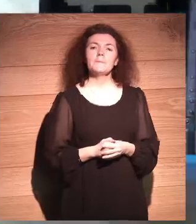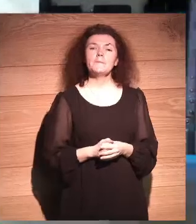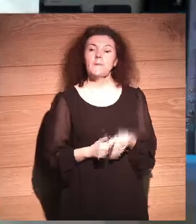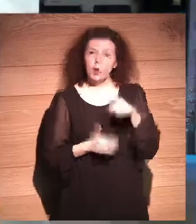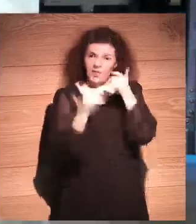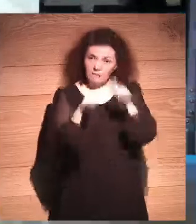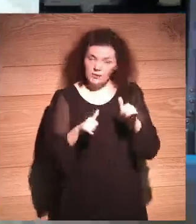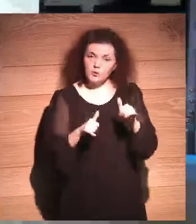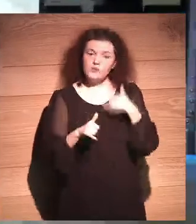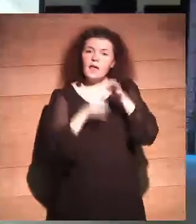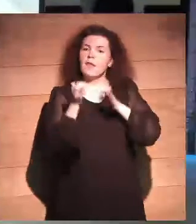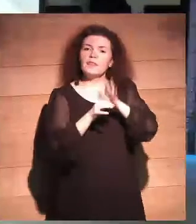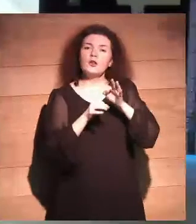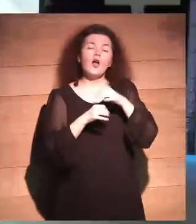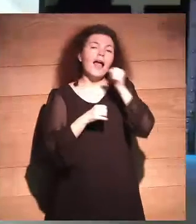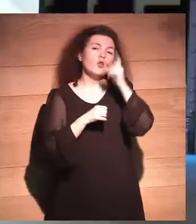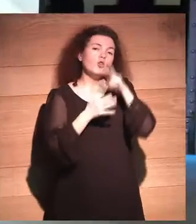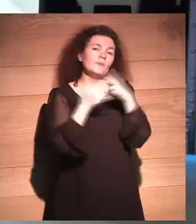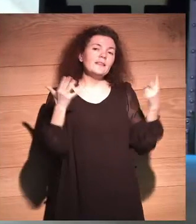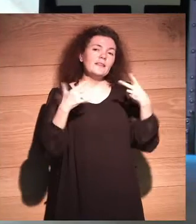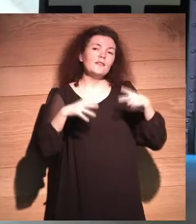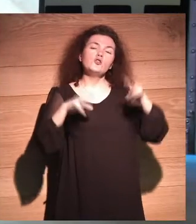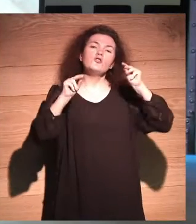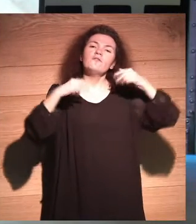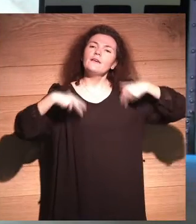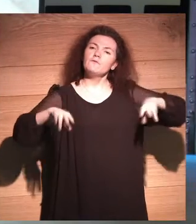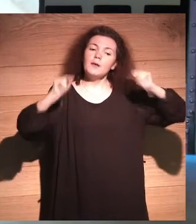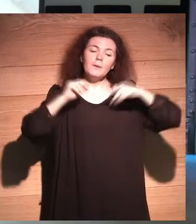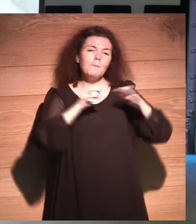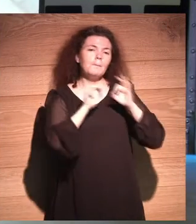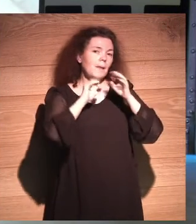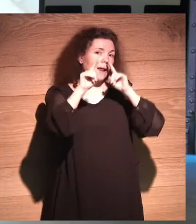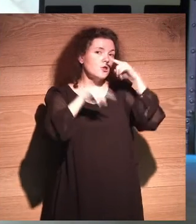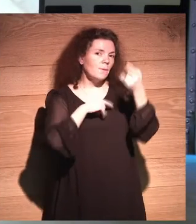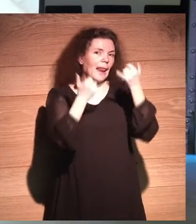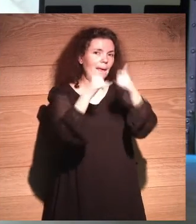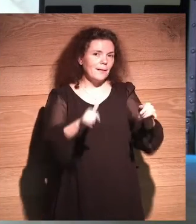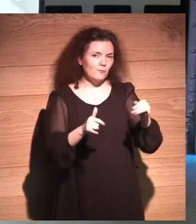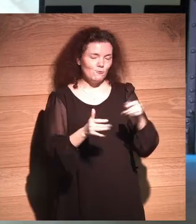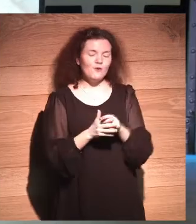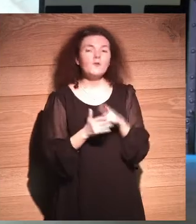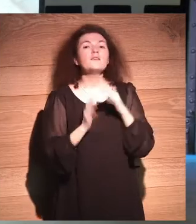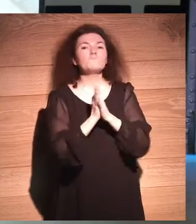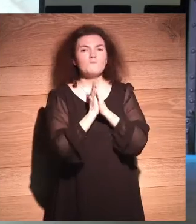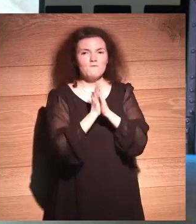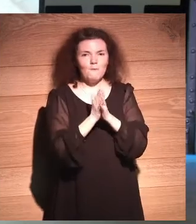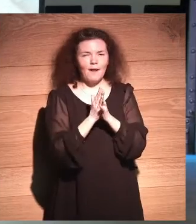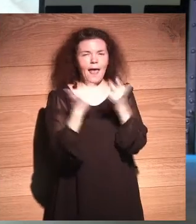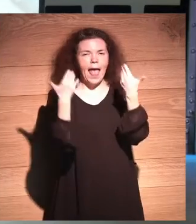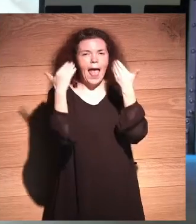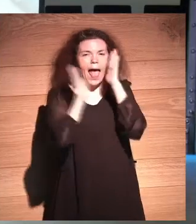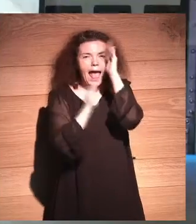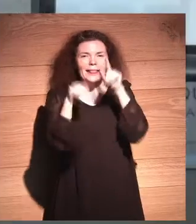ask questions to our speaker. We will close with this one, but we are already preparing for 2019